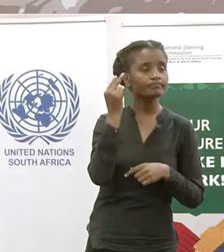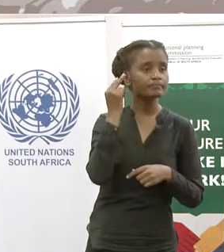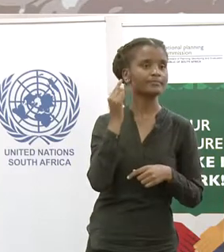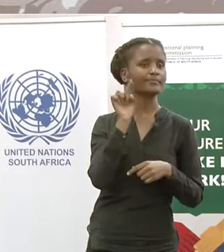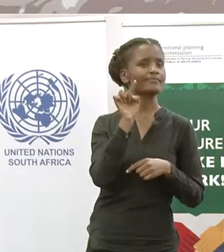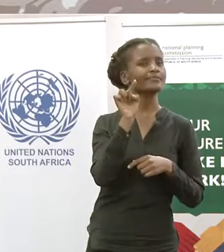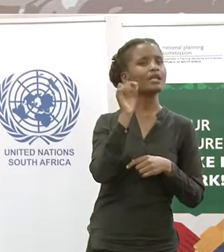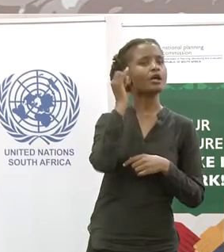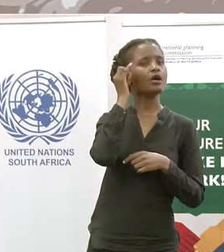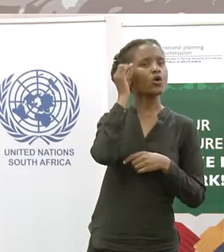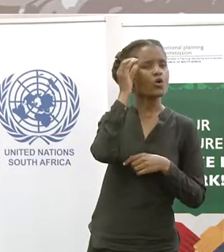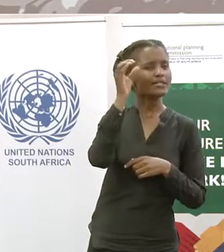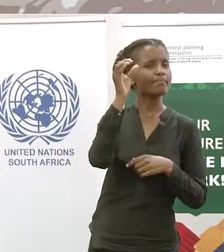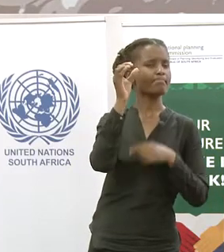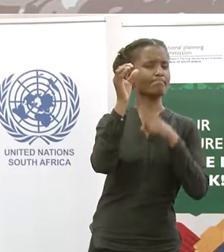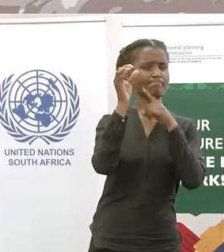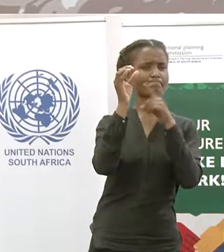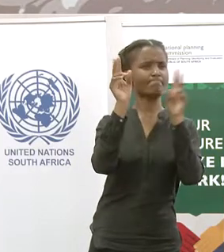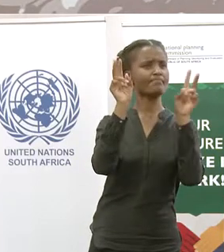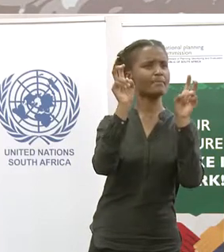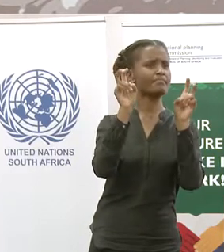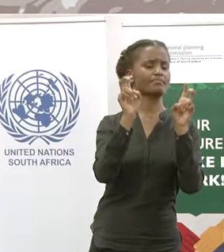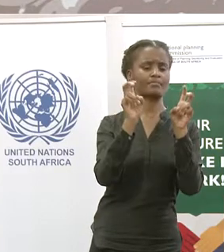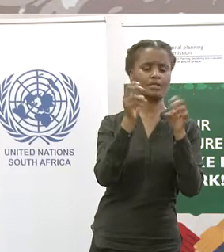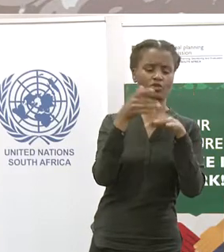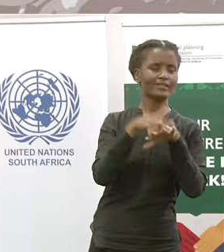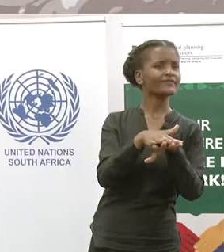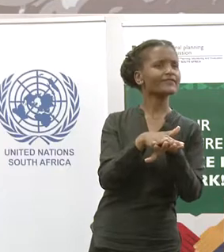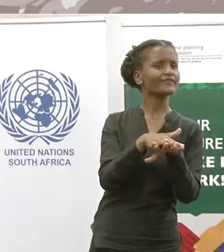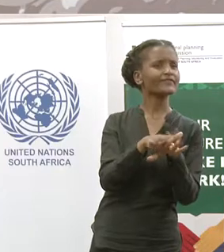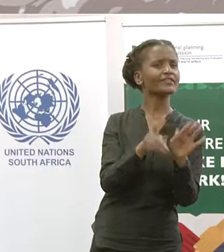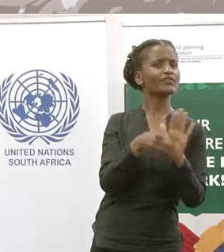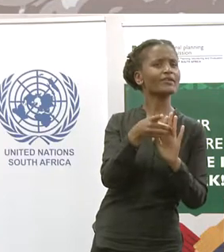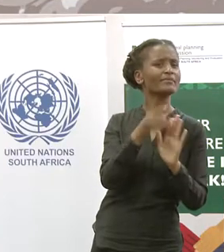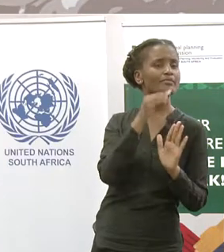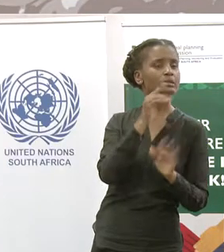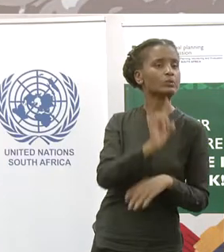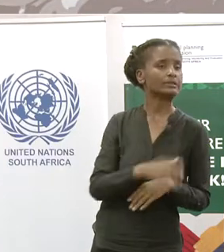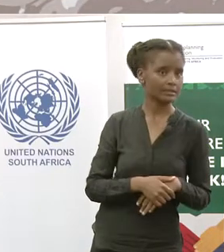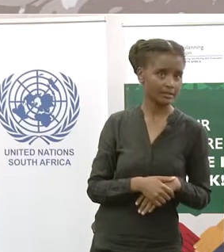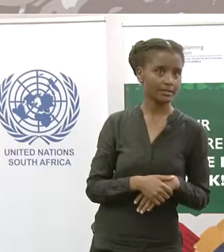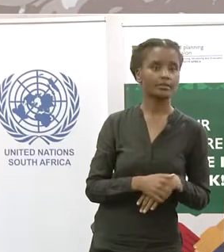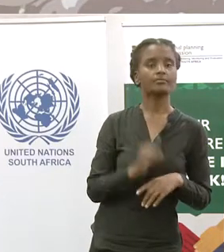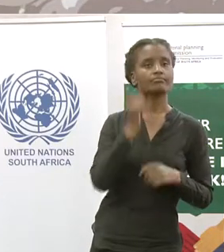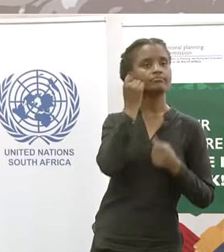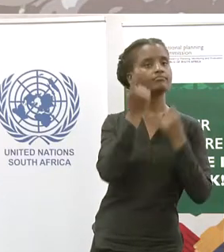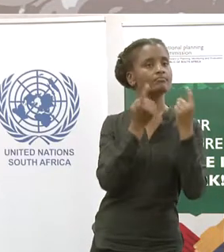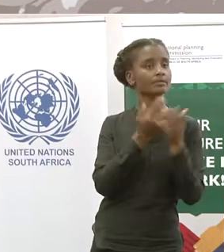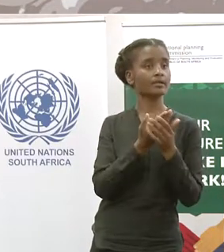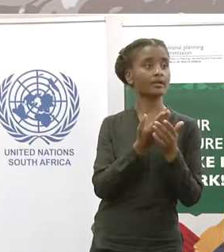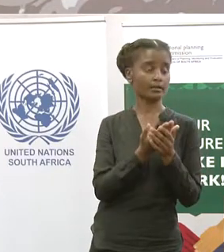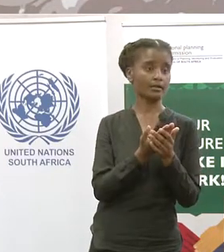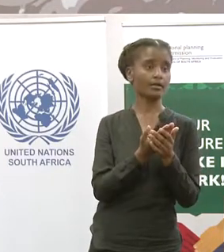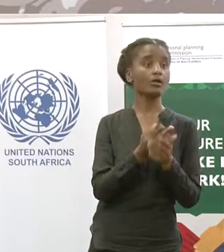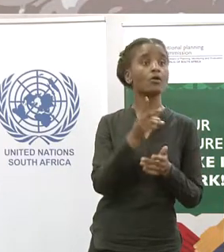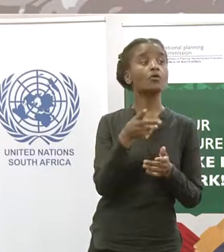concept of disability inclusive development means. And I think we are going to be receiving a position paper that